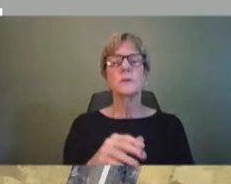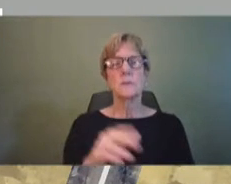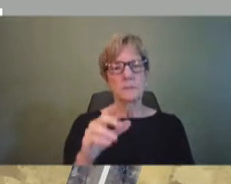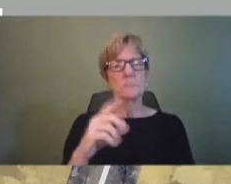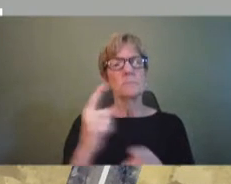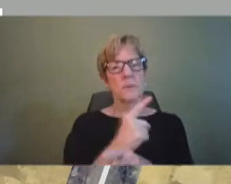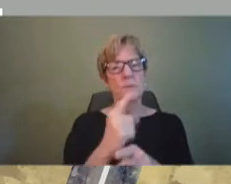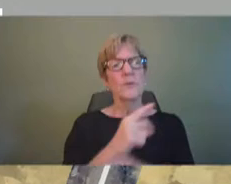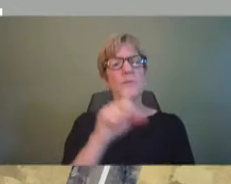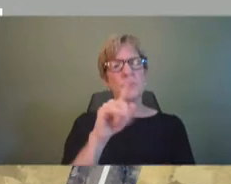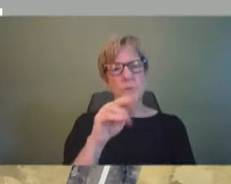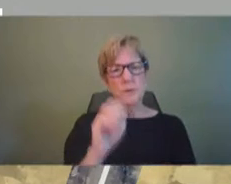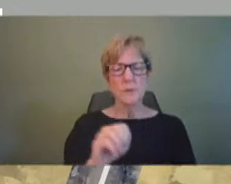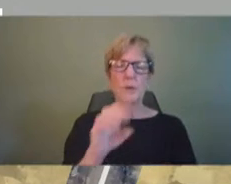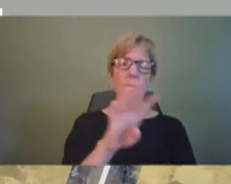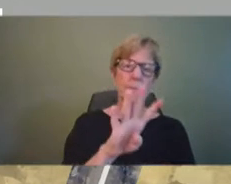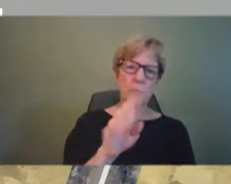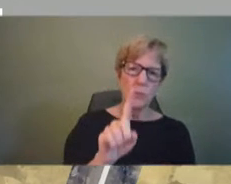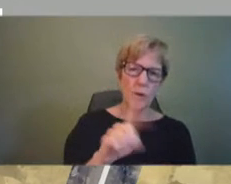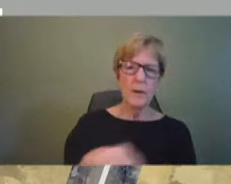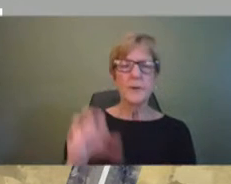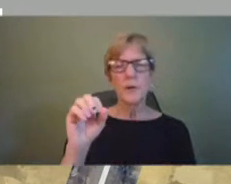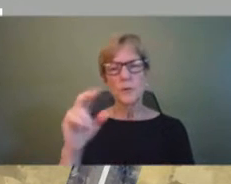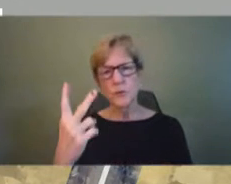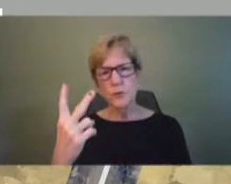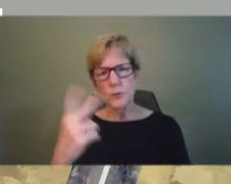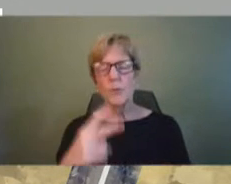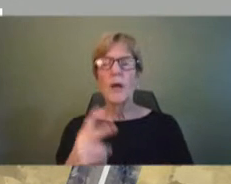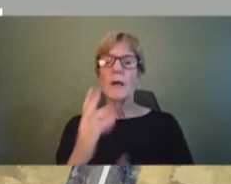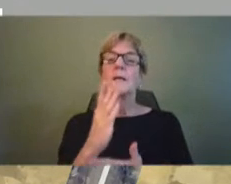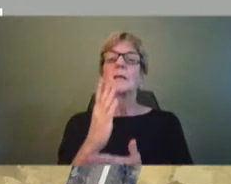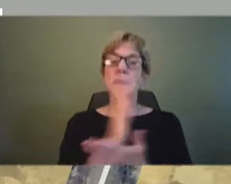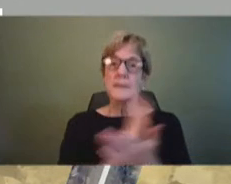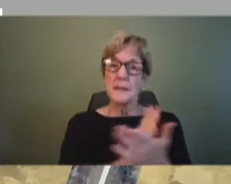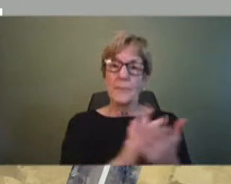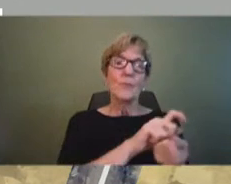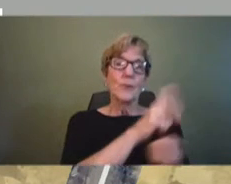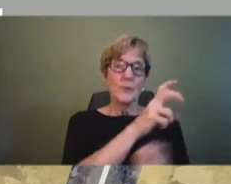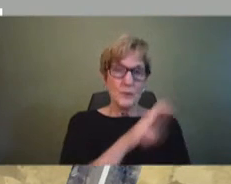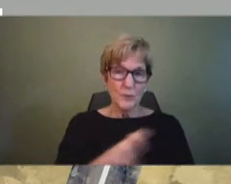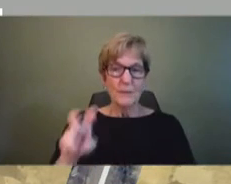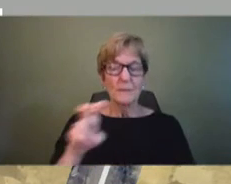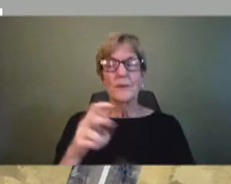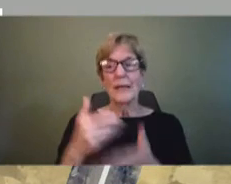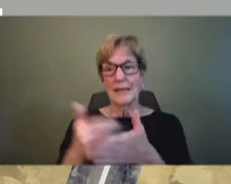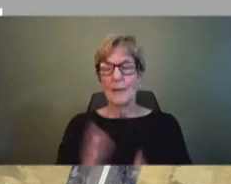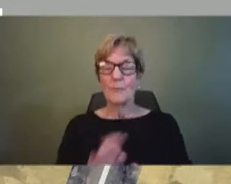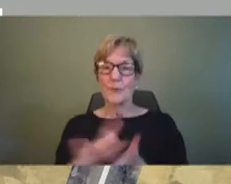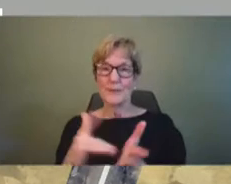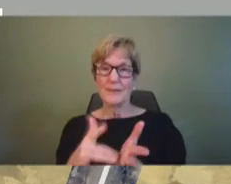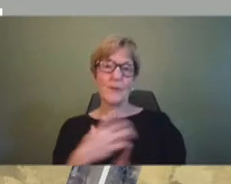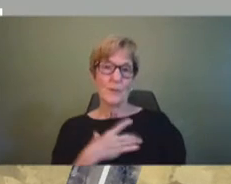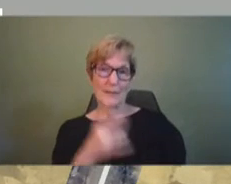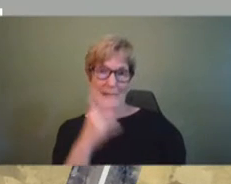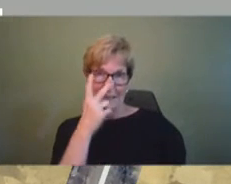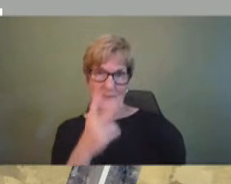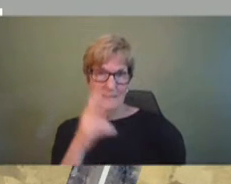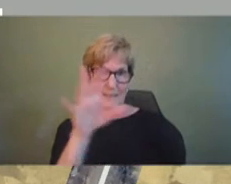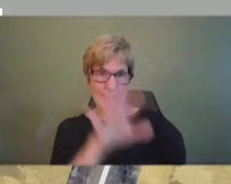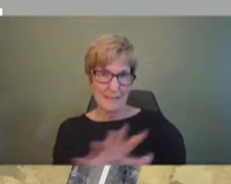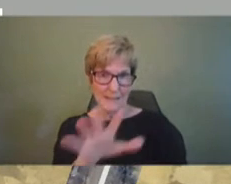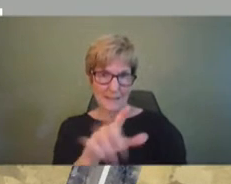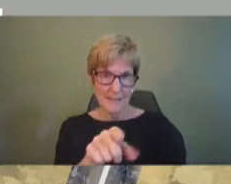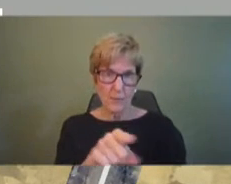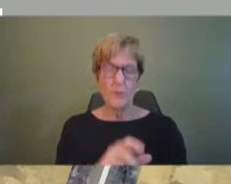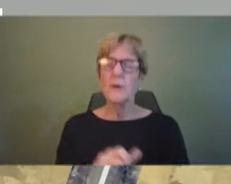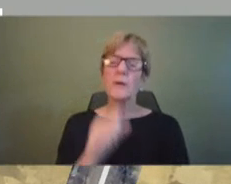B1 O2 uh some other districts will translate on June 1st to the neighborhood center that that we'd like to see out here uh so we're not going to